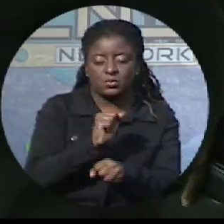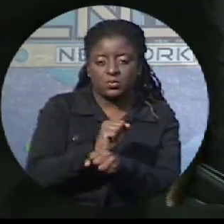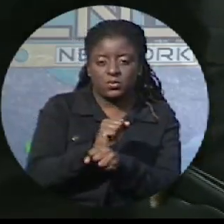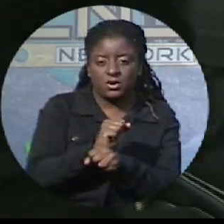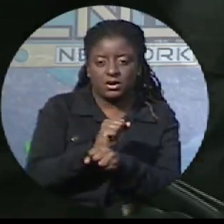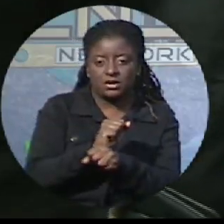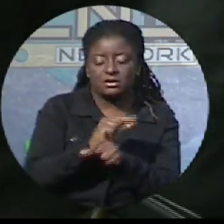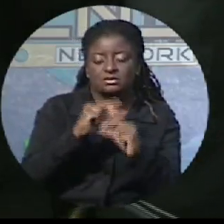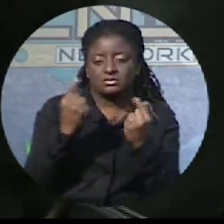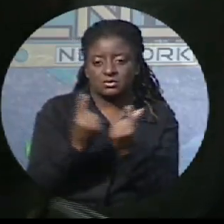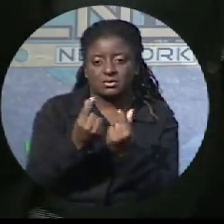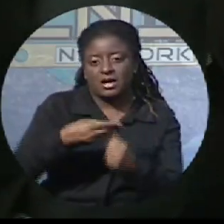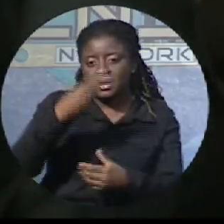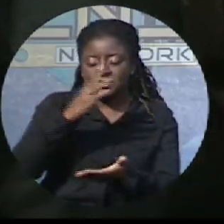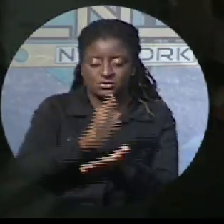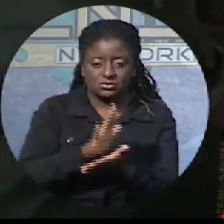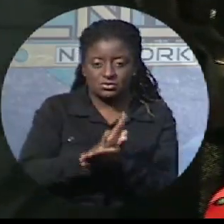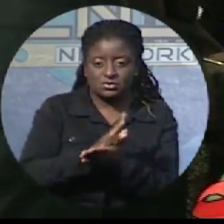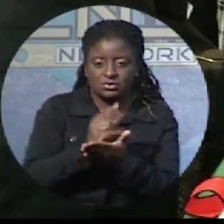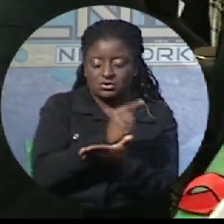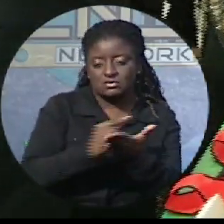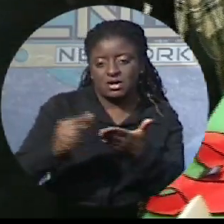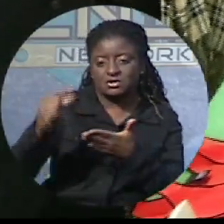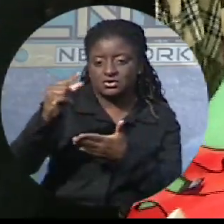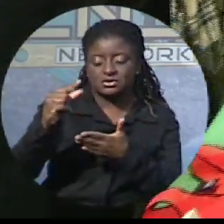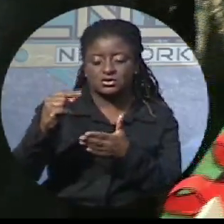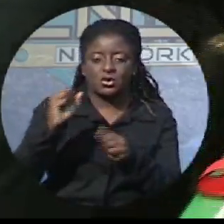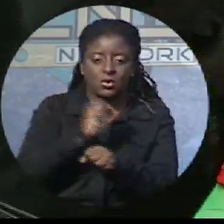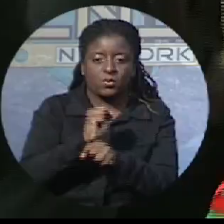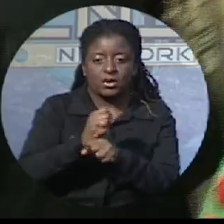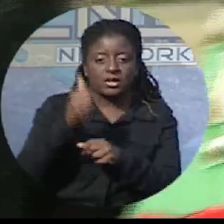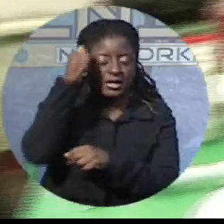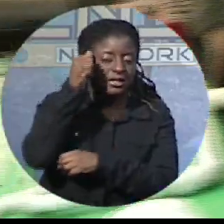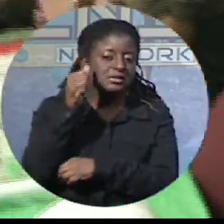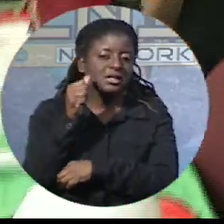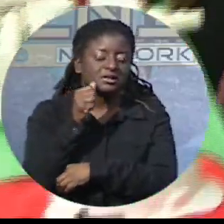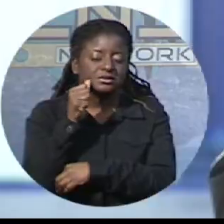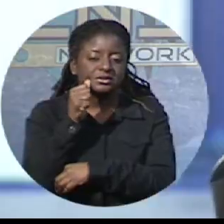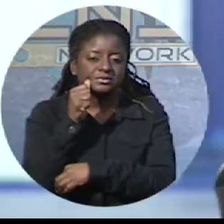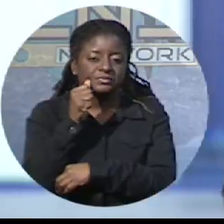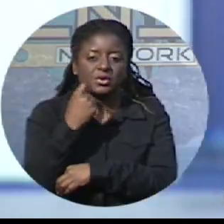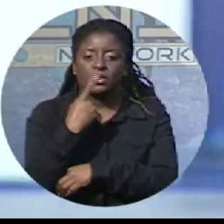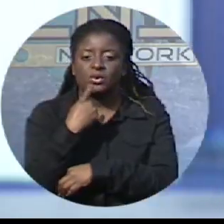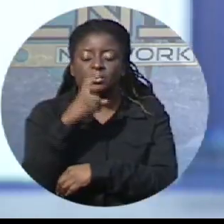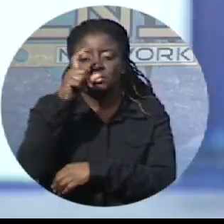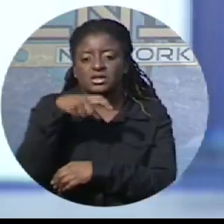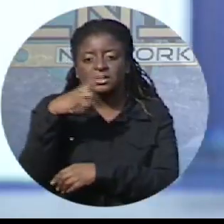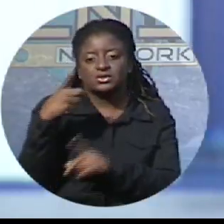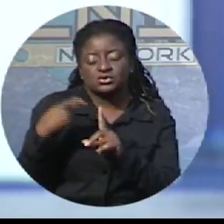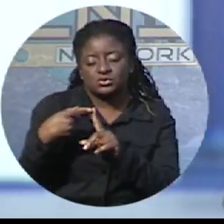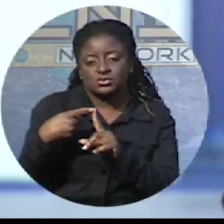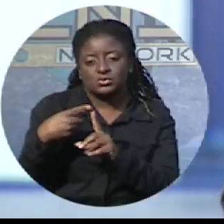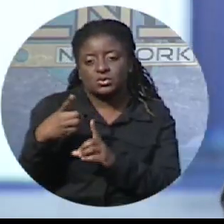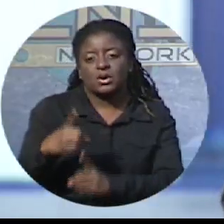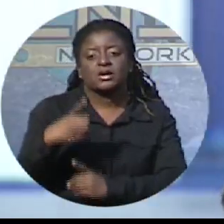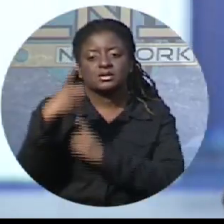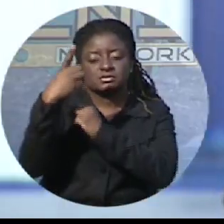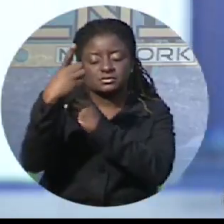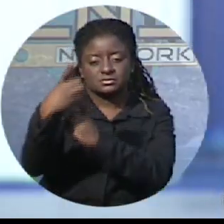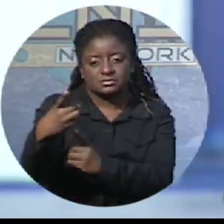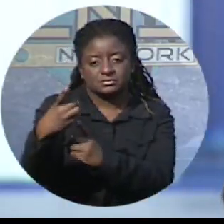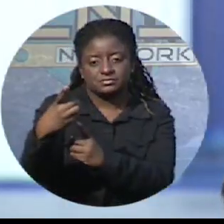graduates, working adults with families and persons who had to postpone their pursuit of